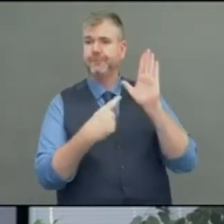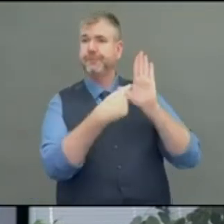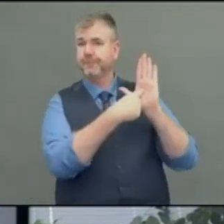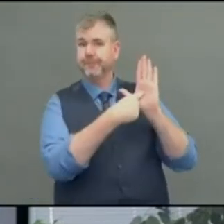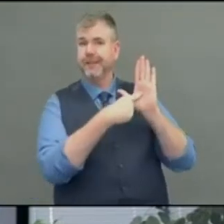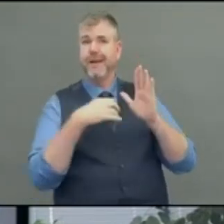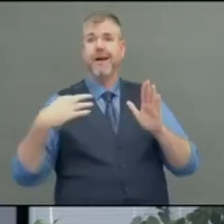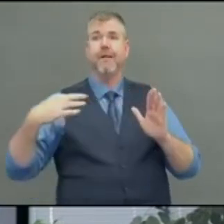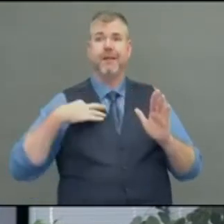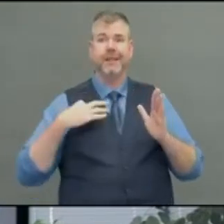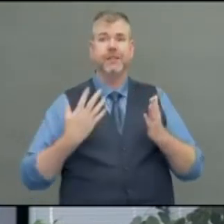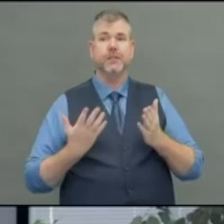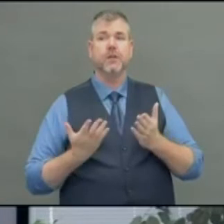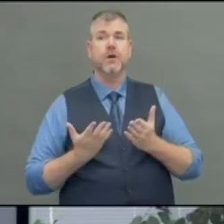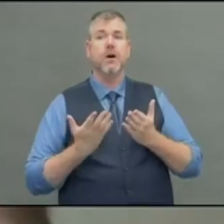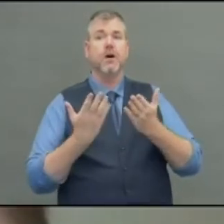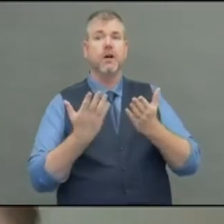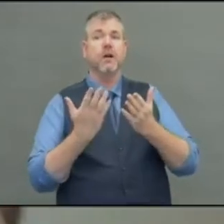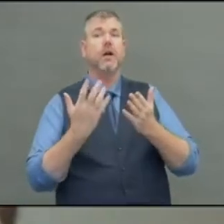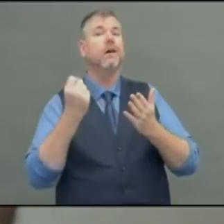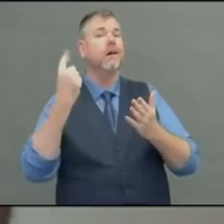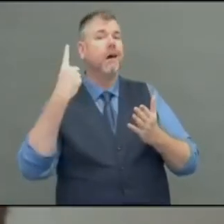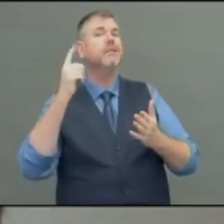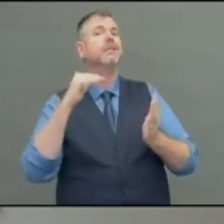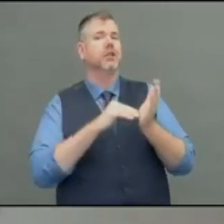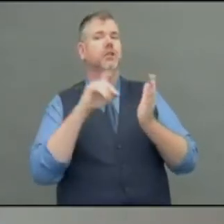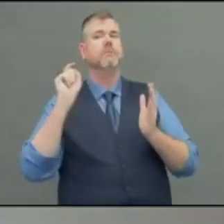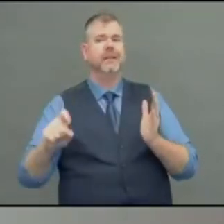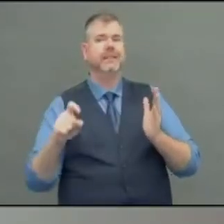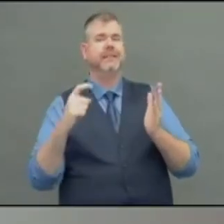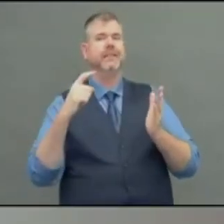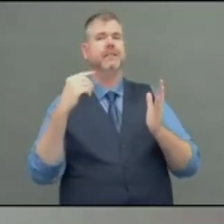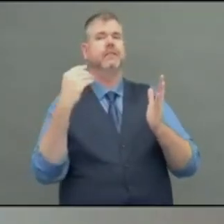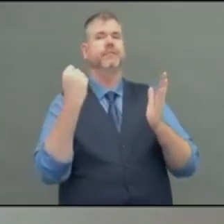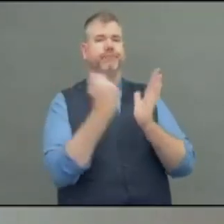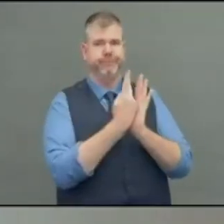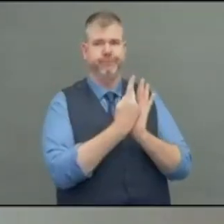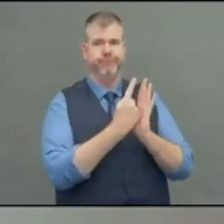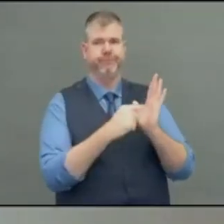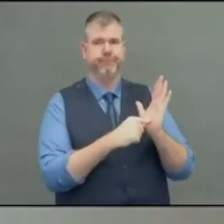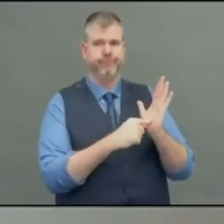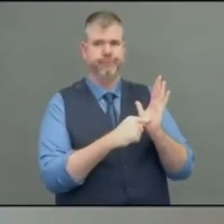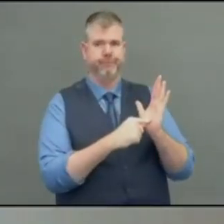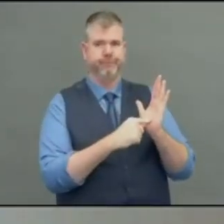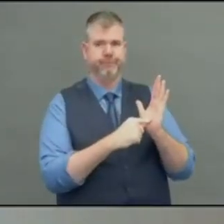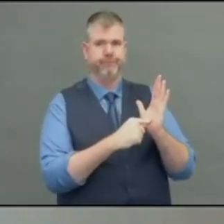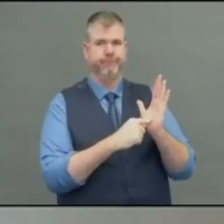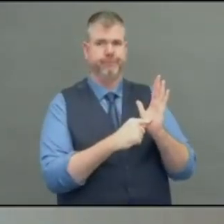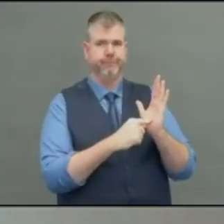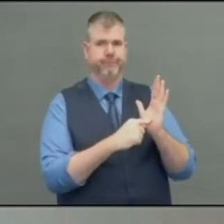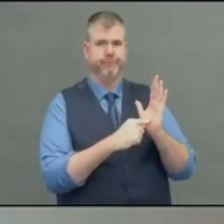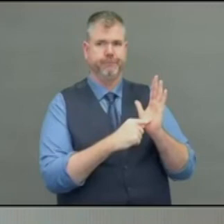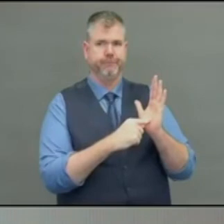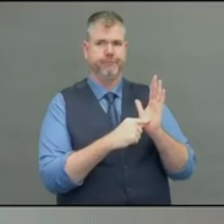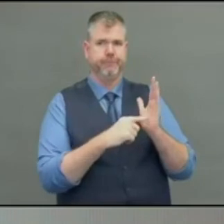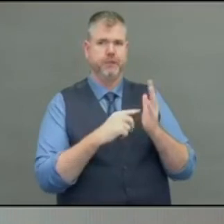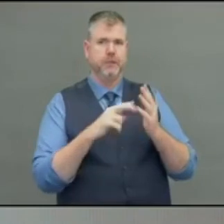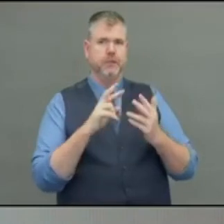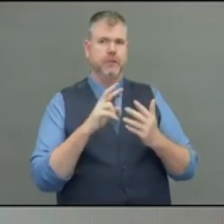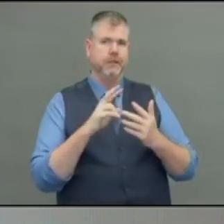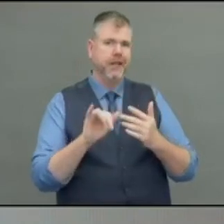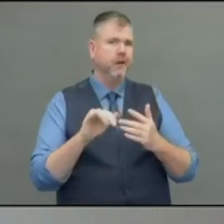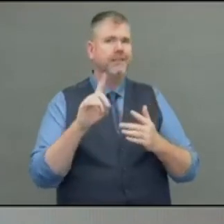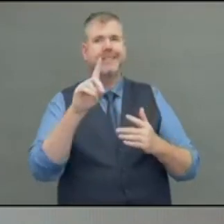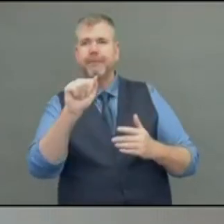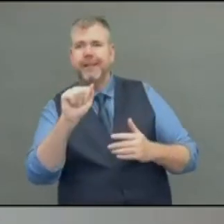verify on the back section that you have one of those difficulties: hearing, vision, mobility,